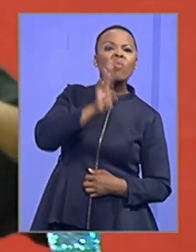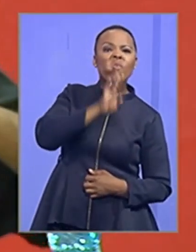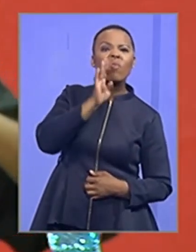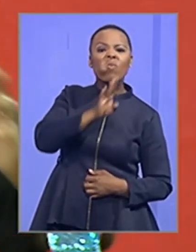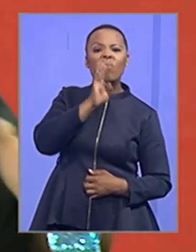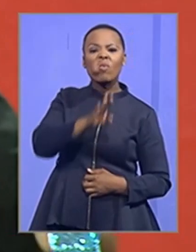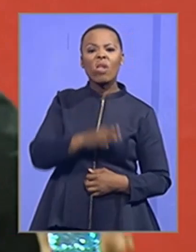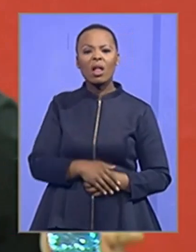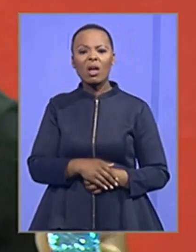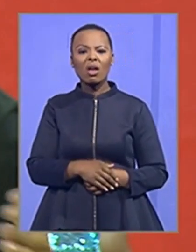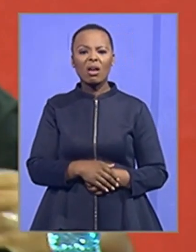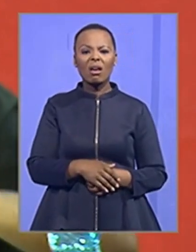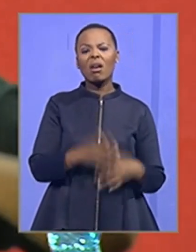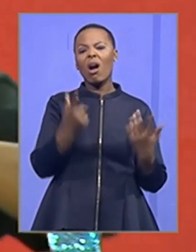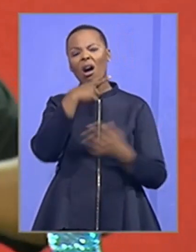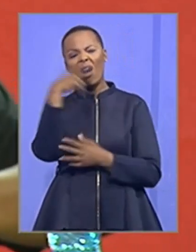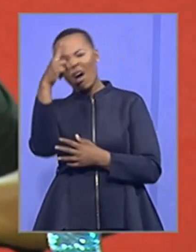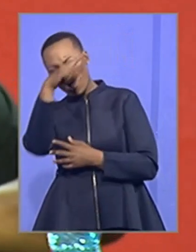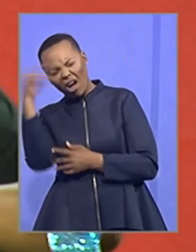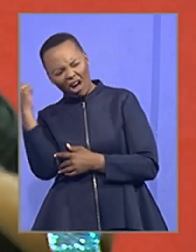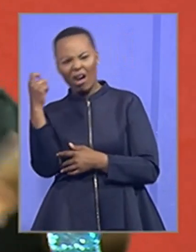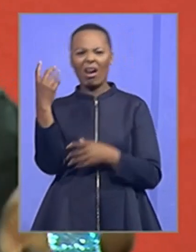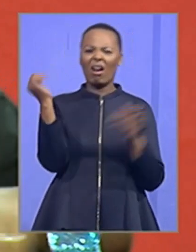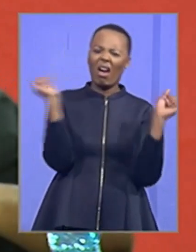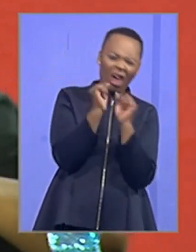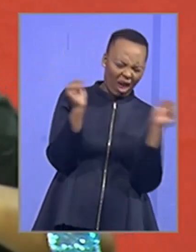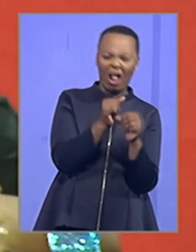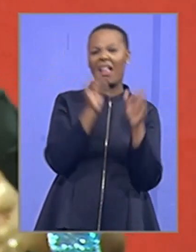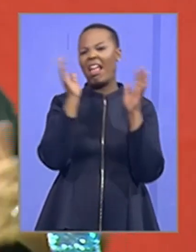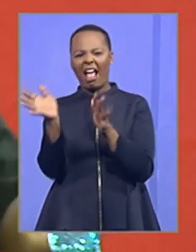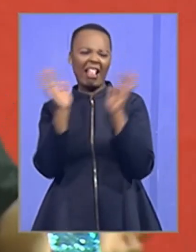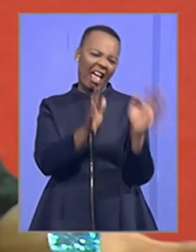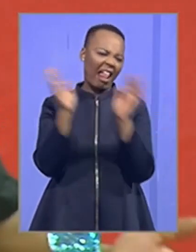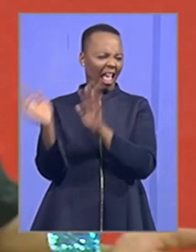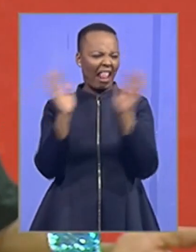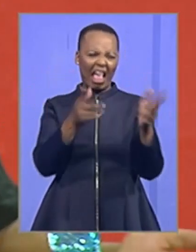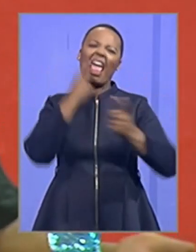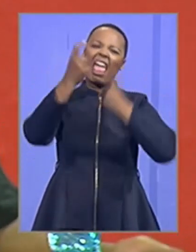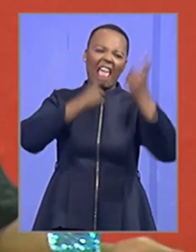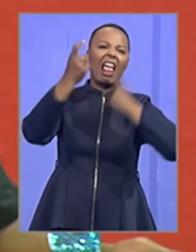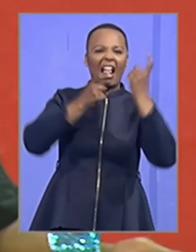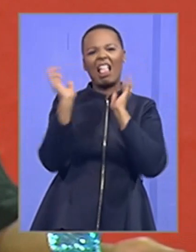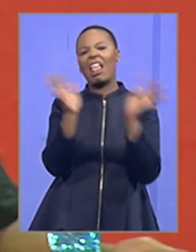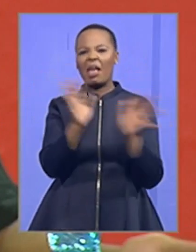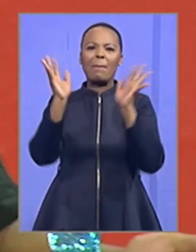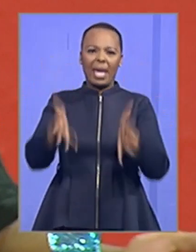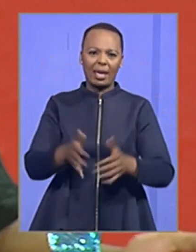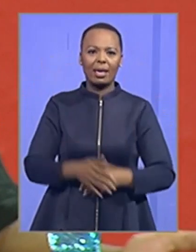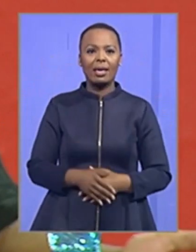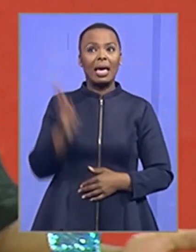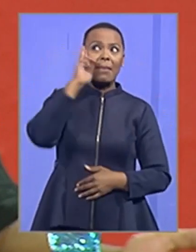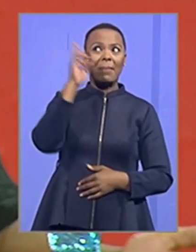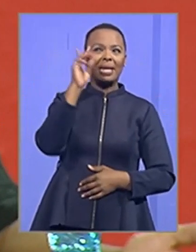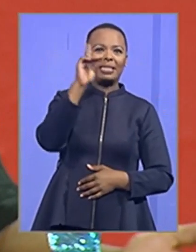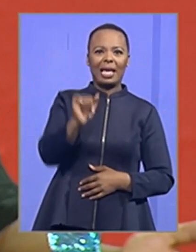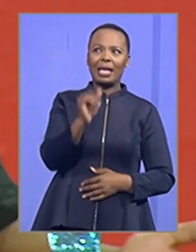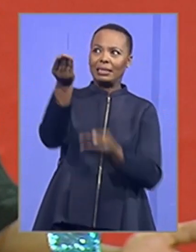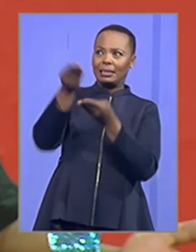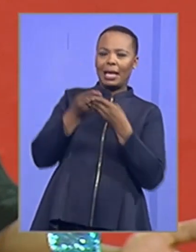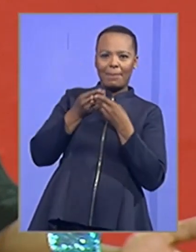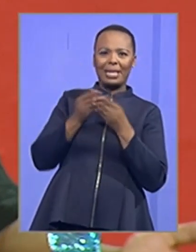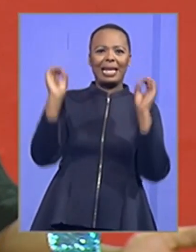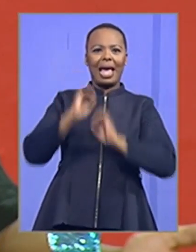blowing hot and cold, this and that. Remember, the DA did not submit anything to the